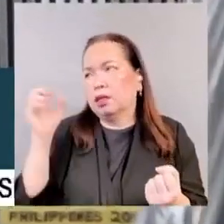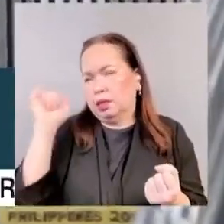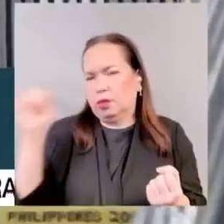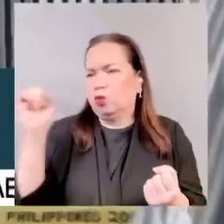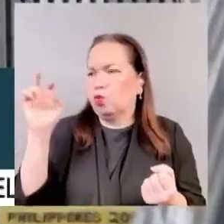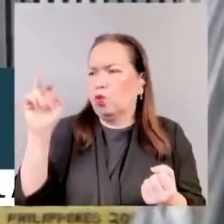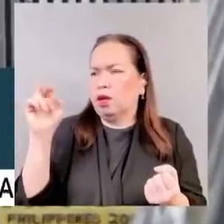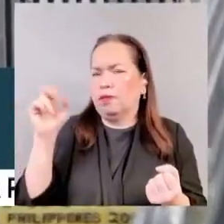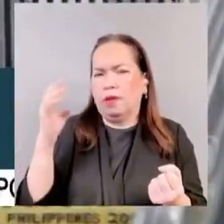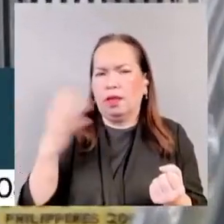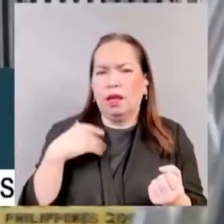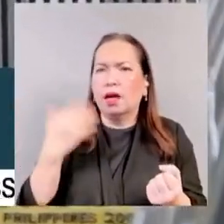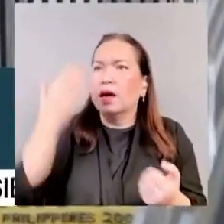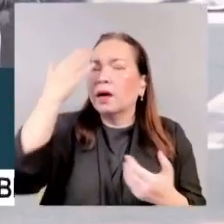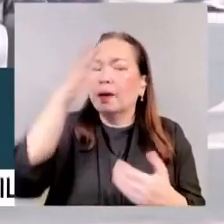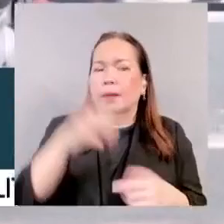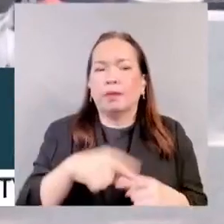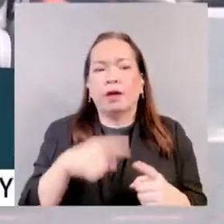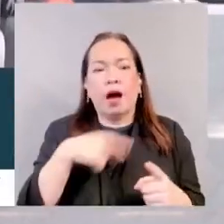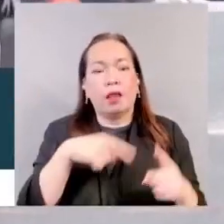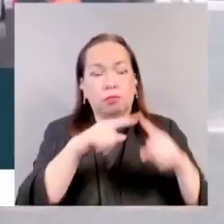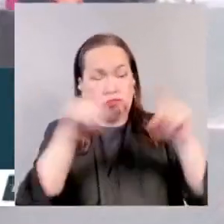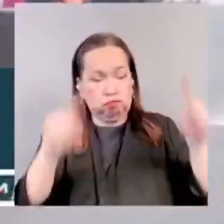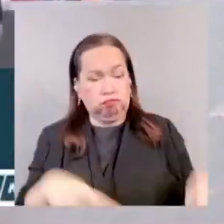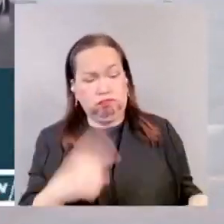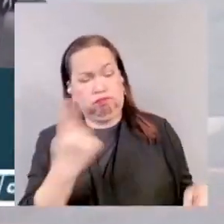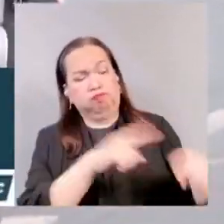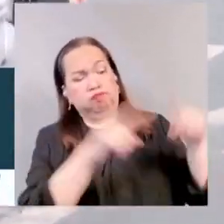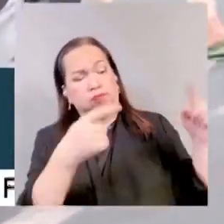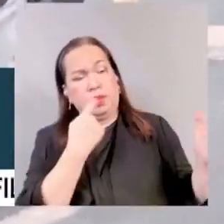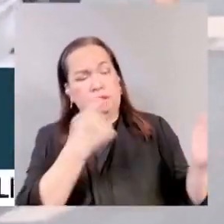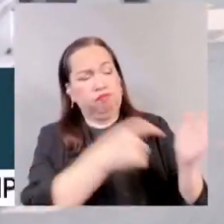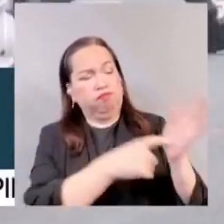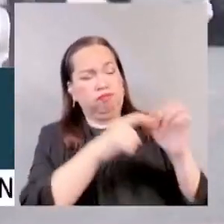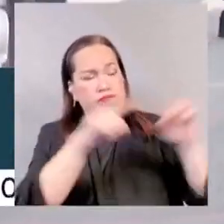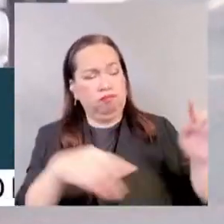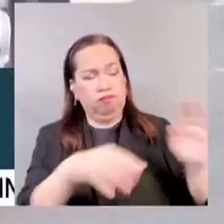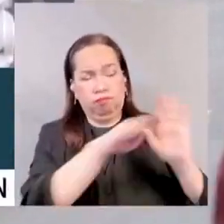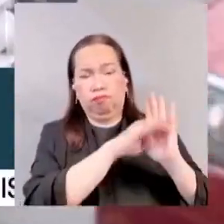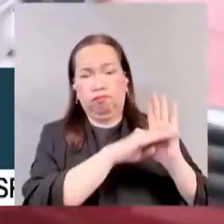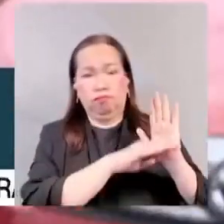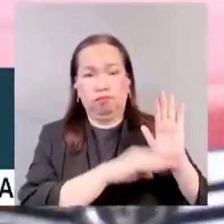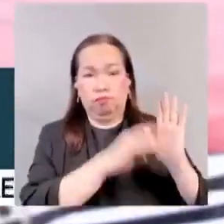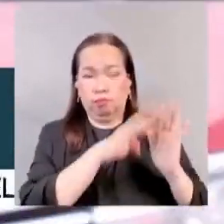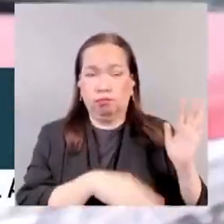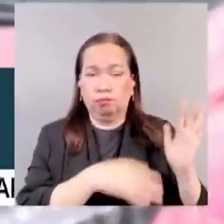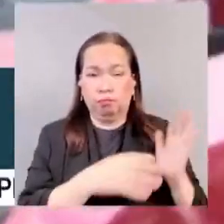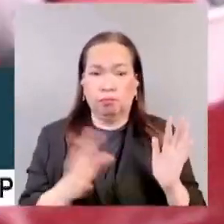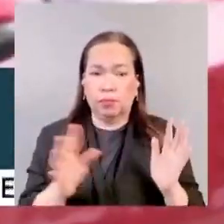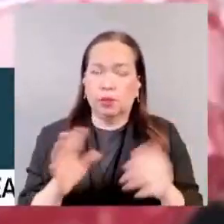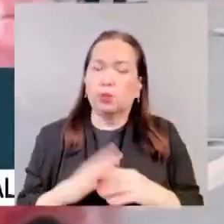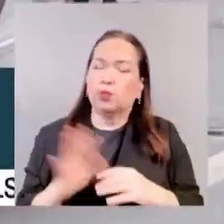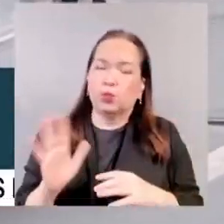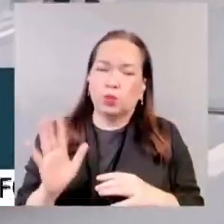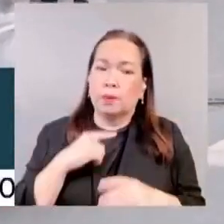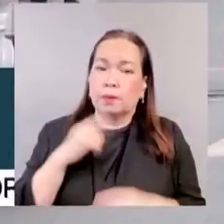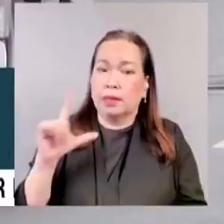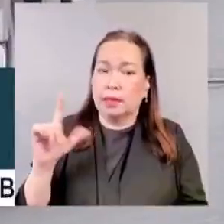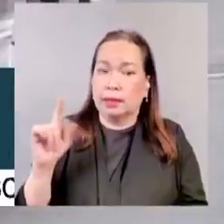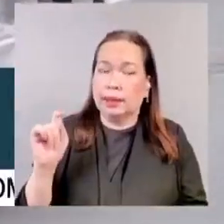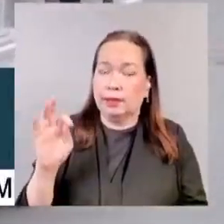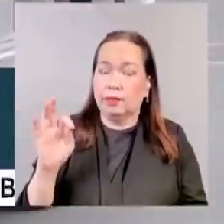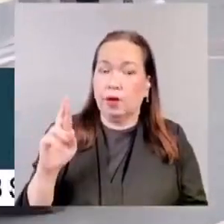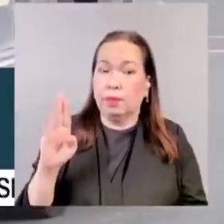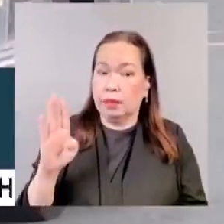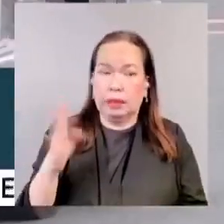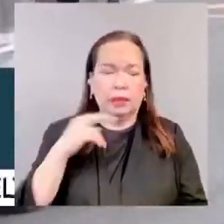asking for a fare matrix before giving in to the fare increase. The Land Transportation Franchising and Regulatory Board has already clarified